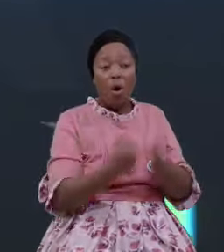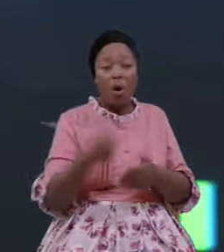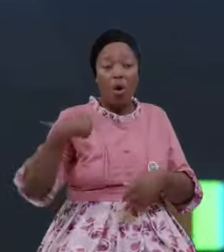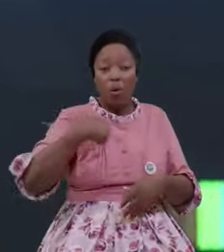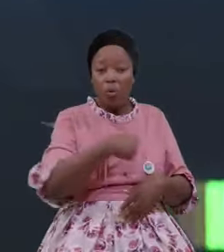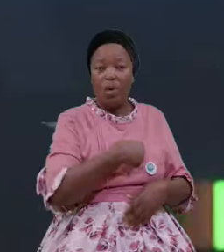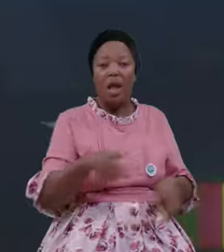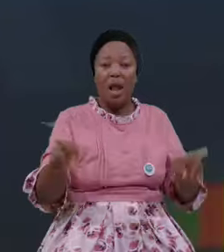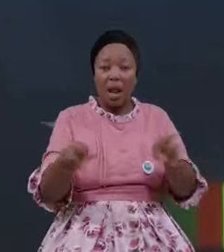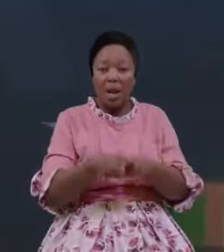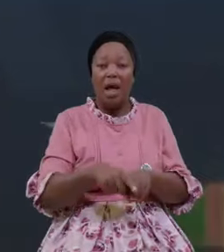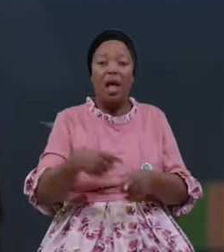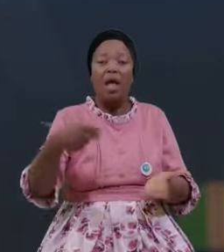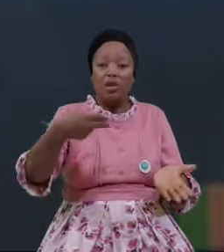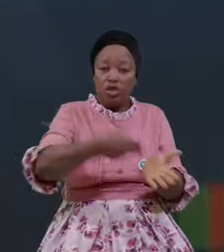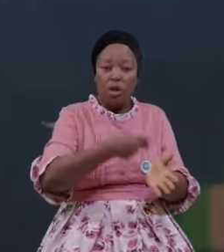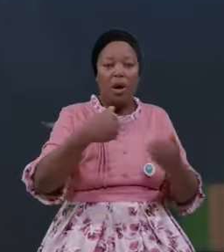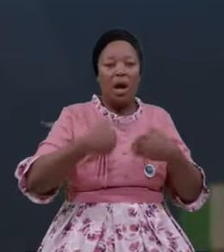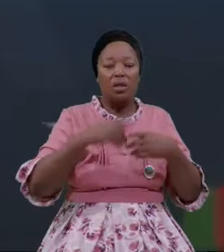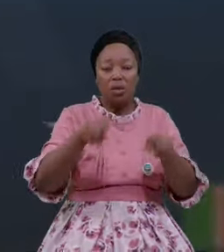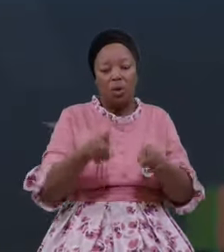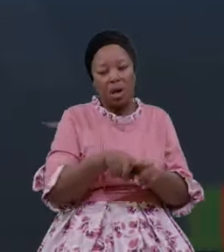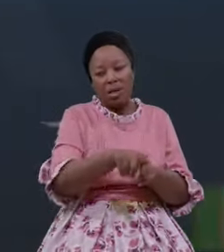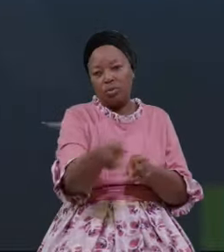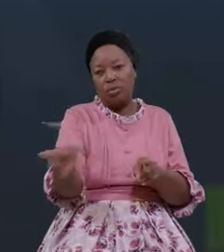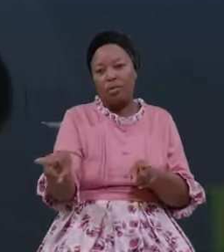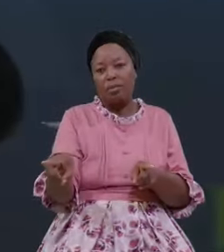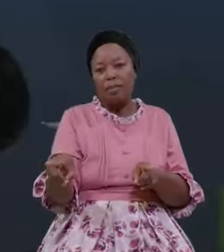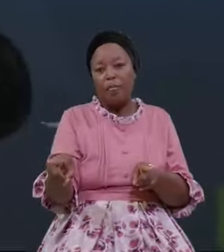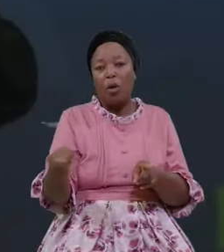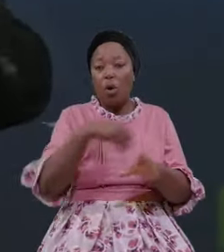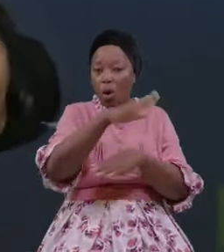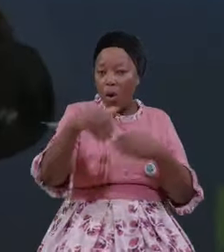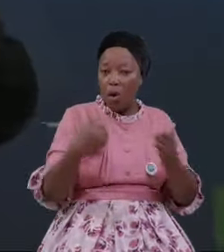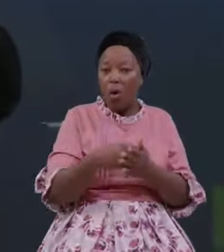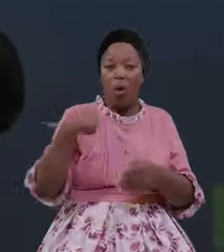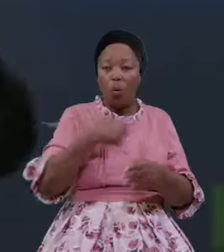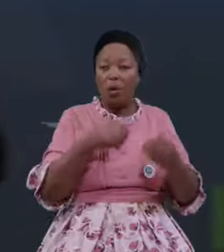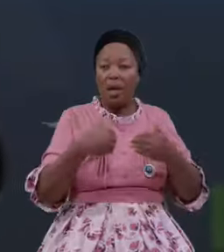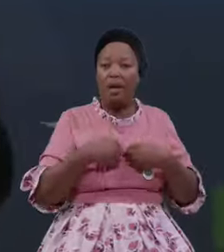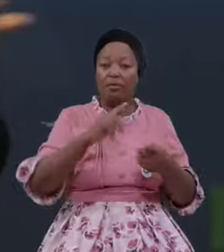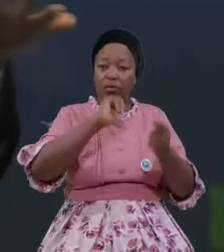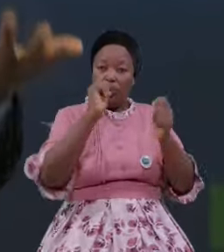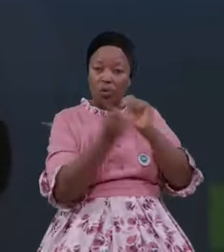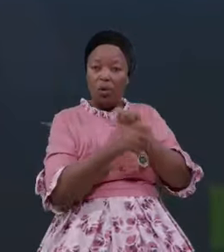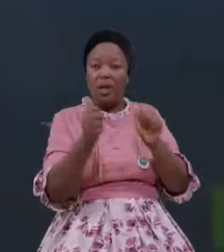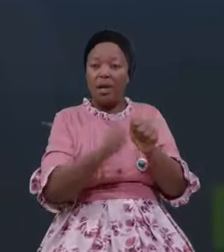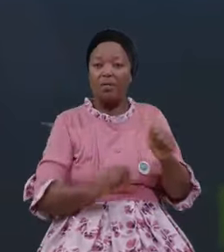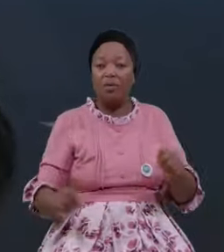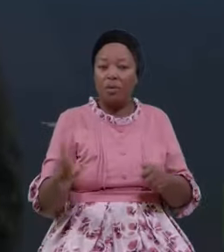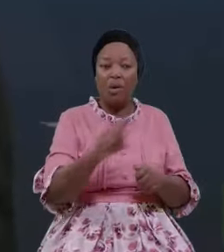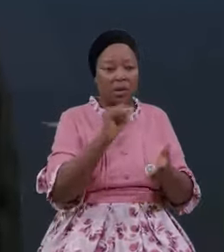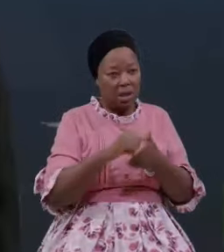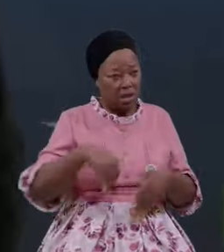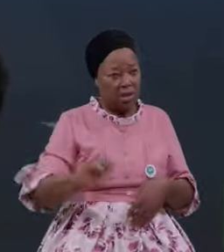have gone astray. All. We have turned everyone, that's still all, to his